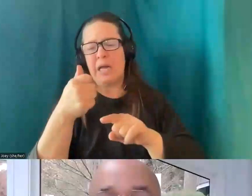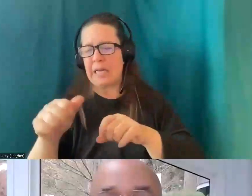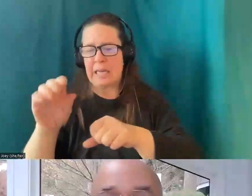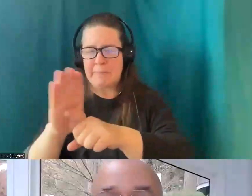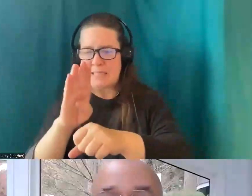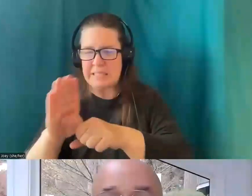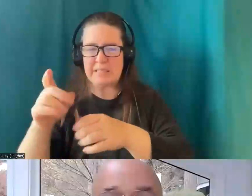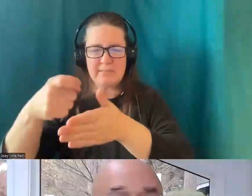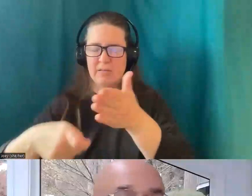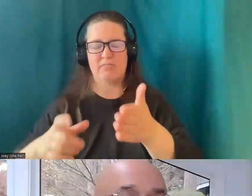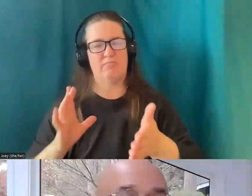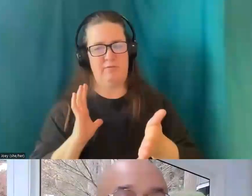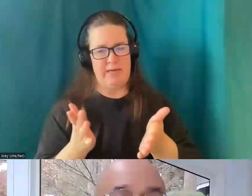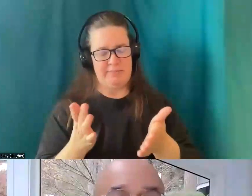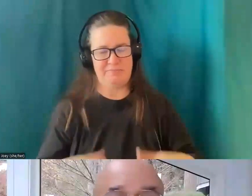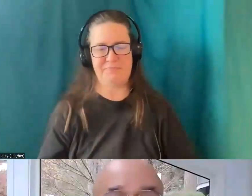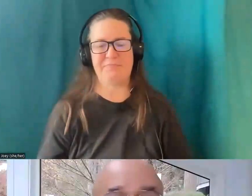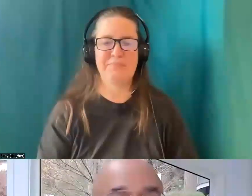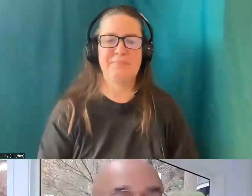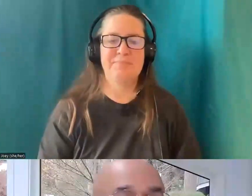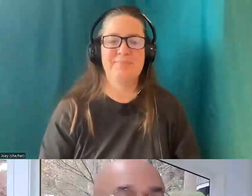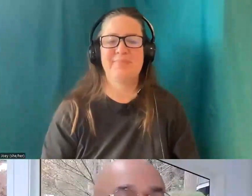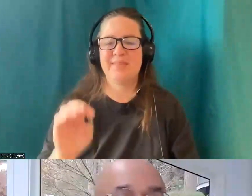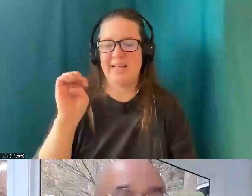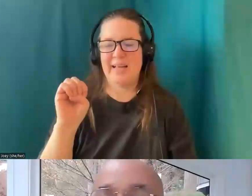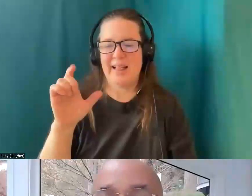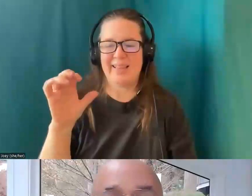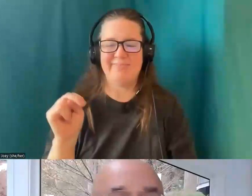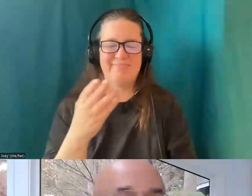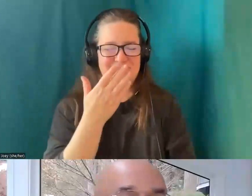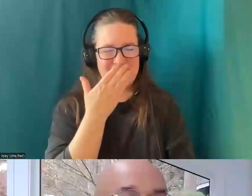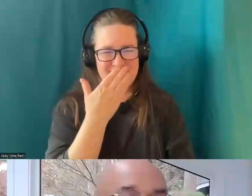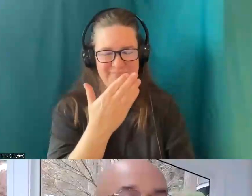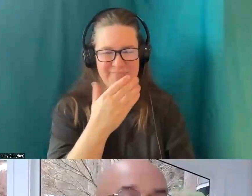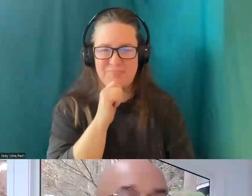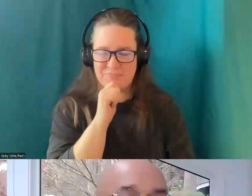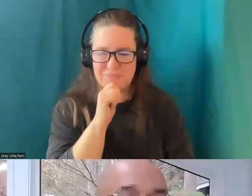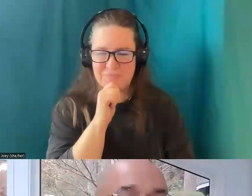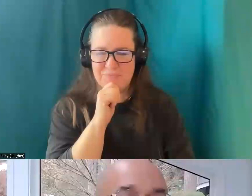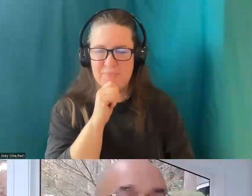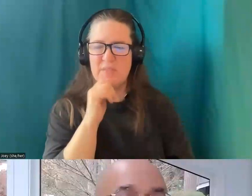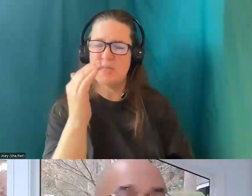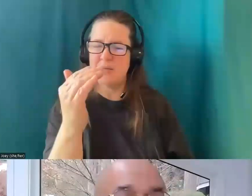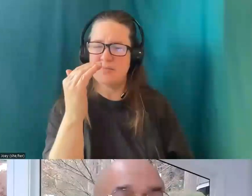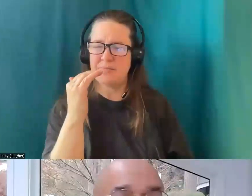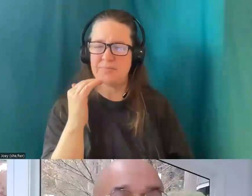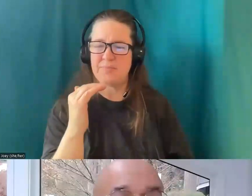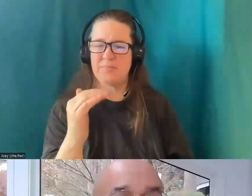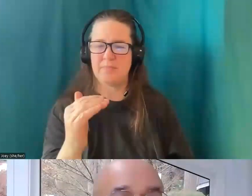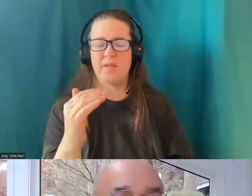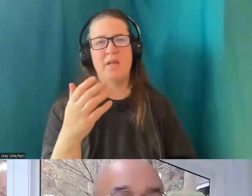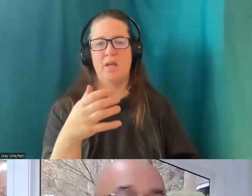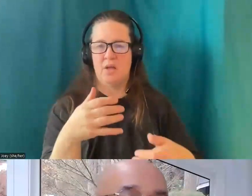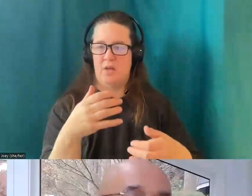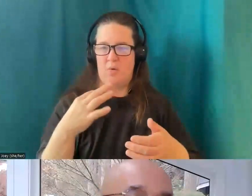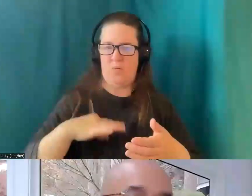Great, thank you. How about award amounts? So there is a wide